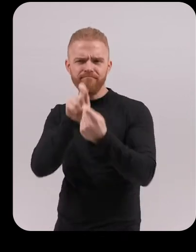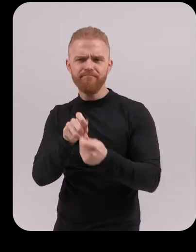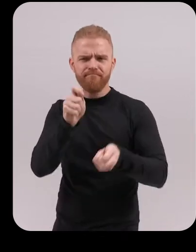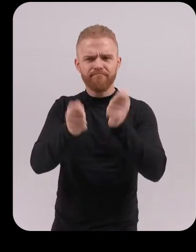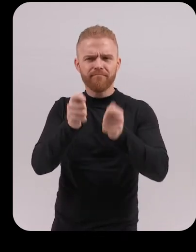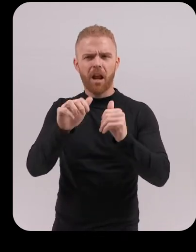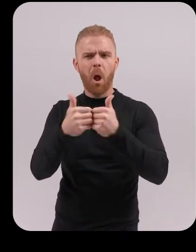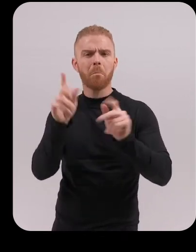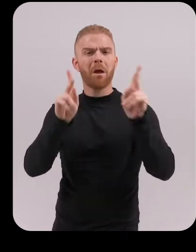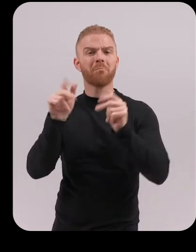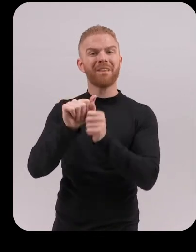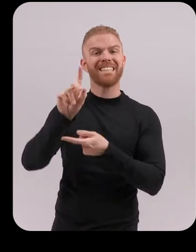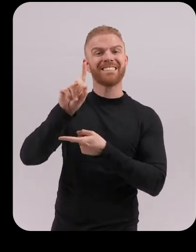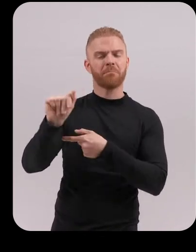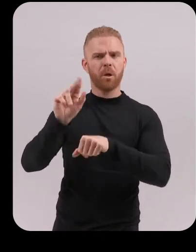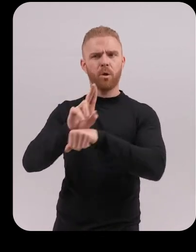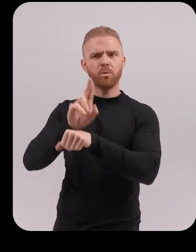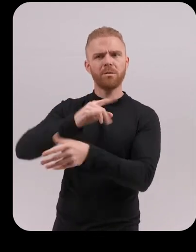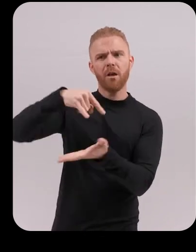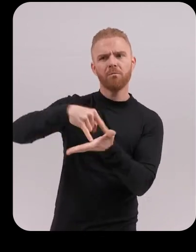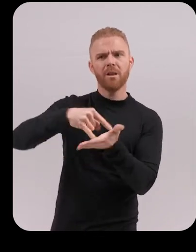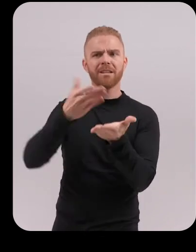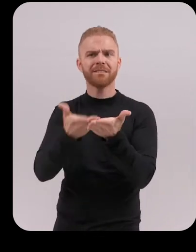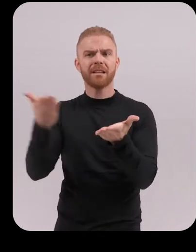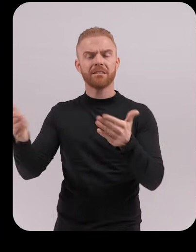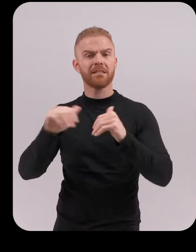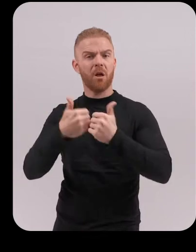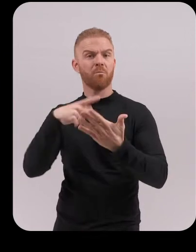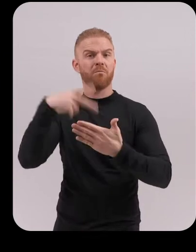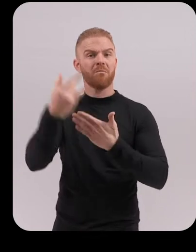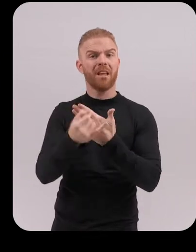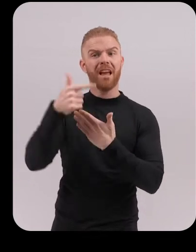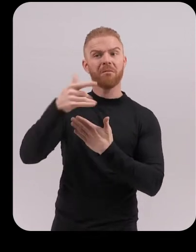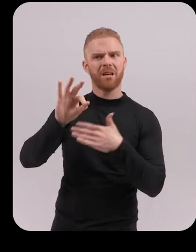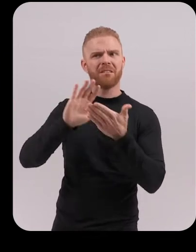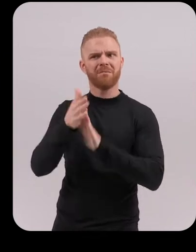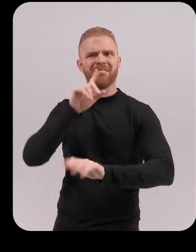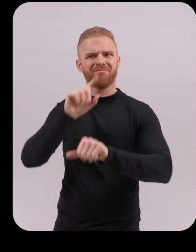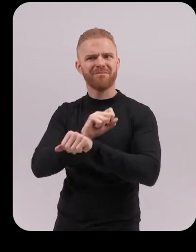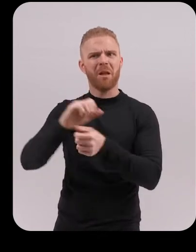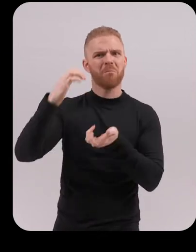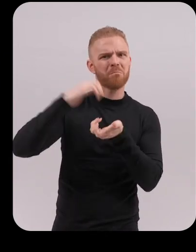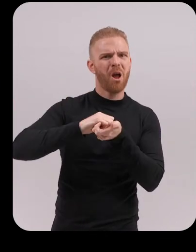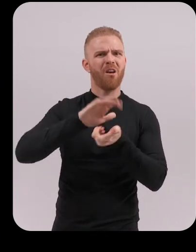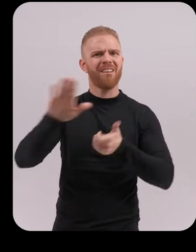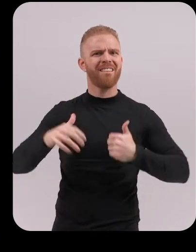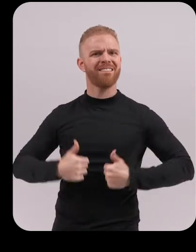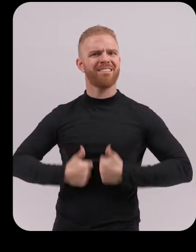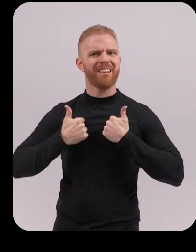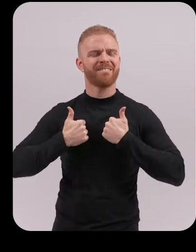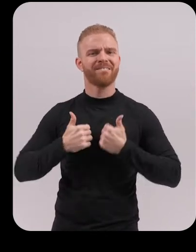disabilities use Android devices, and how Project GameFace can be a genuine partner in their life. I am